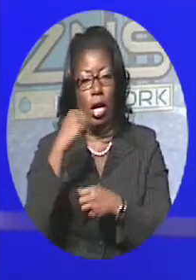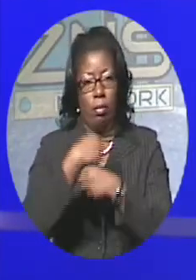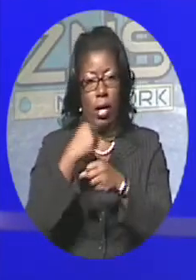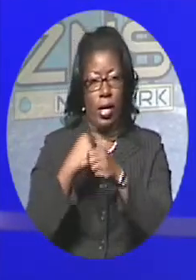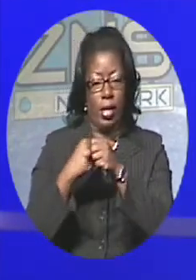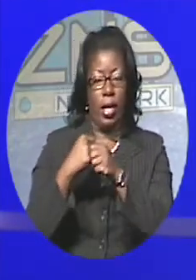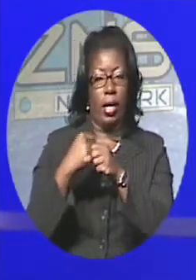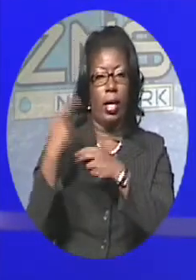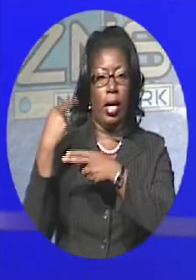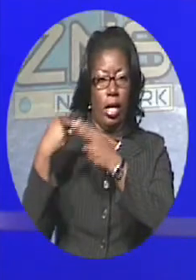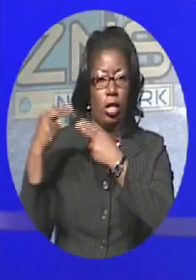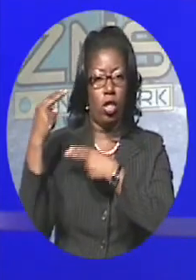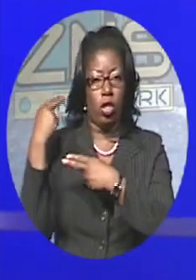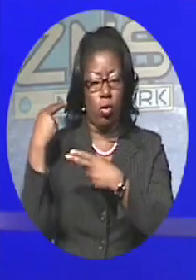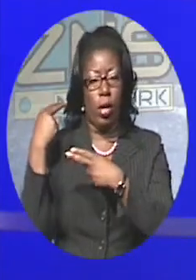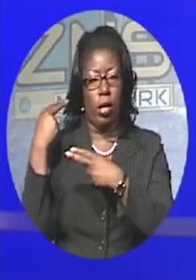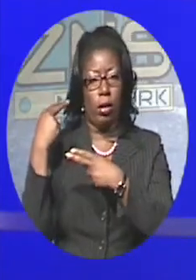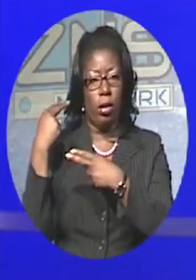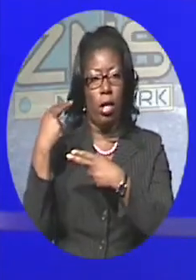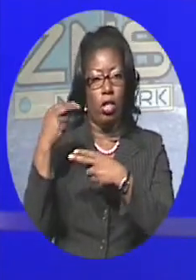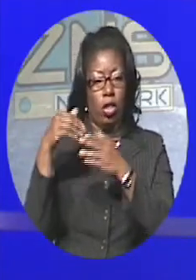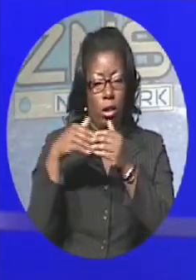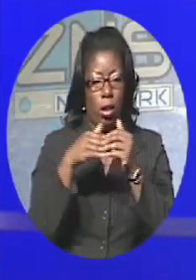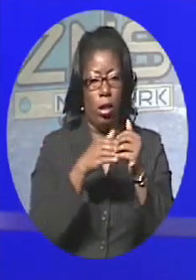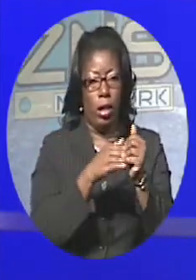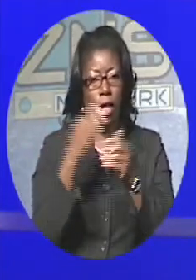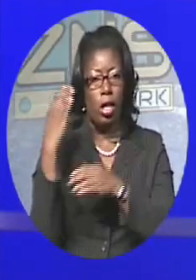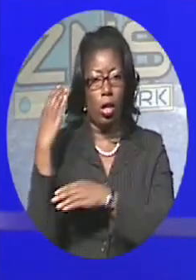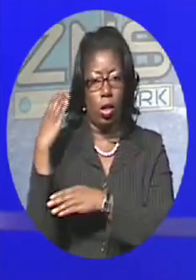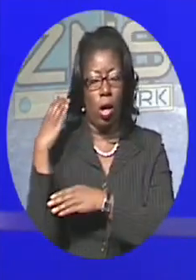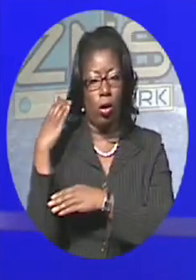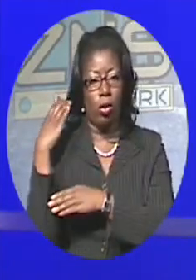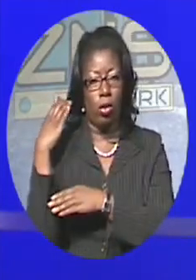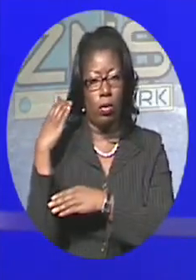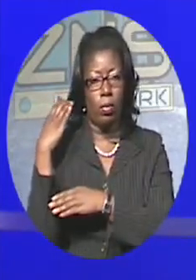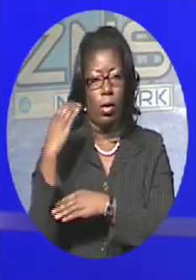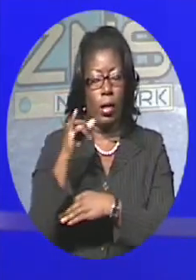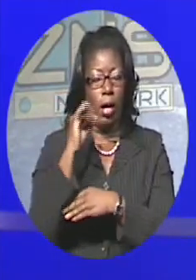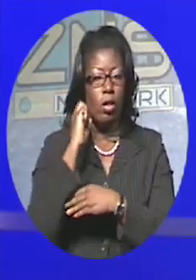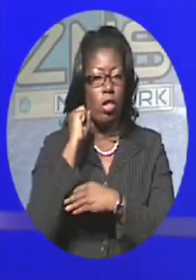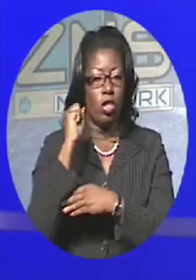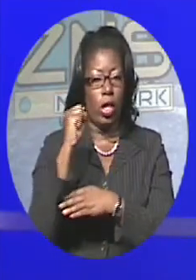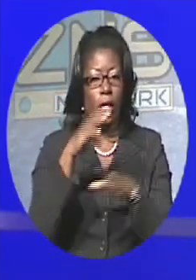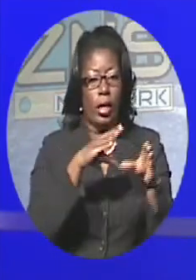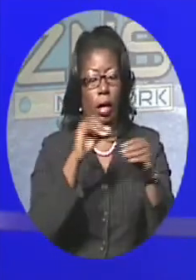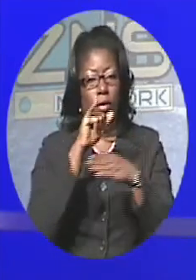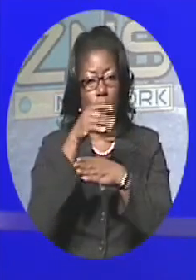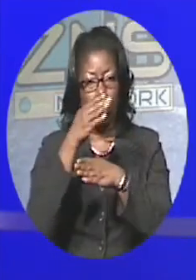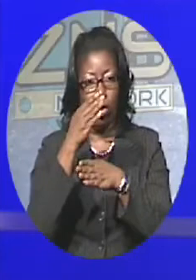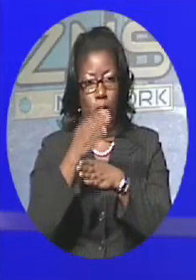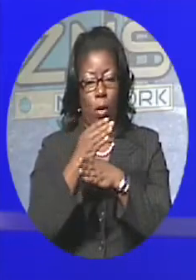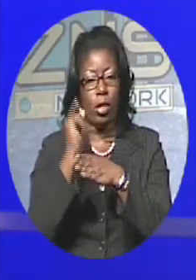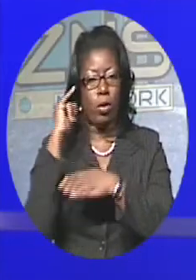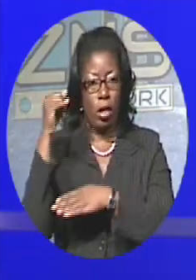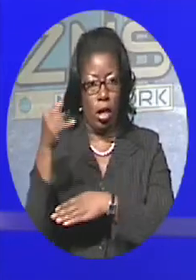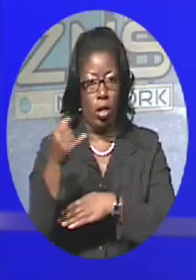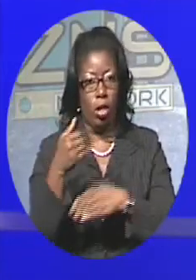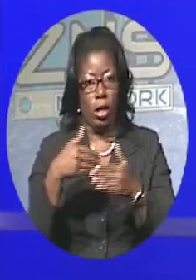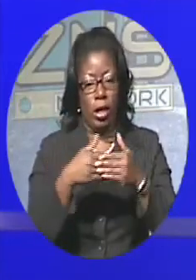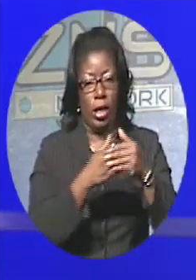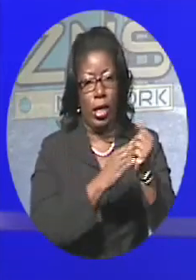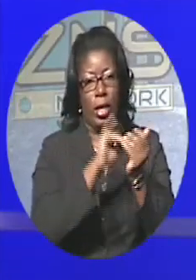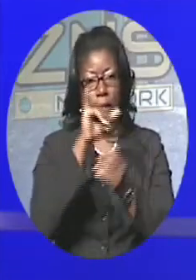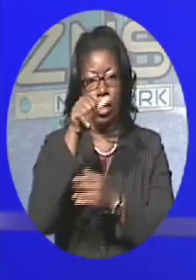of our women's national team, Yolette McPhee-McEwen left her job as an assistant at Clemson and was introduced as the leader of the